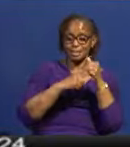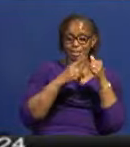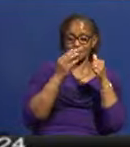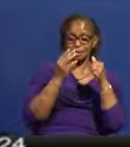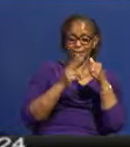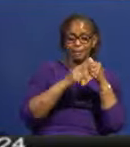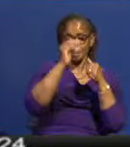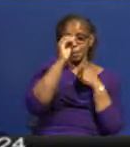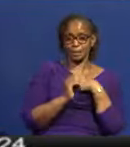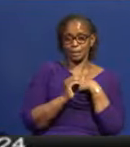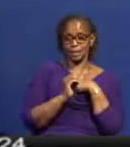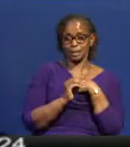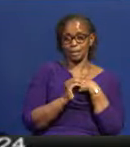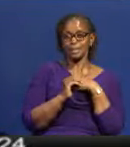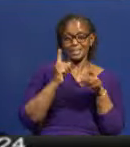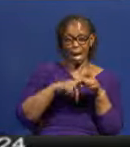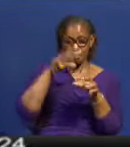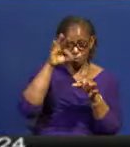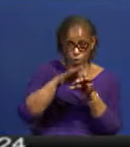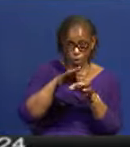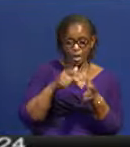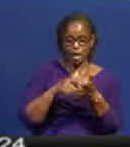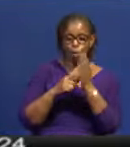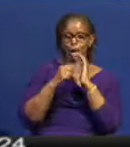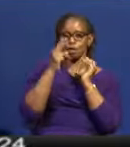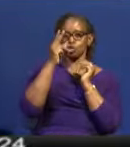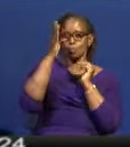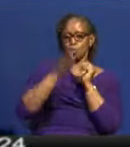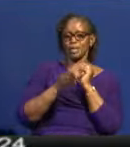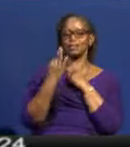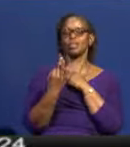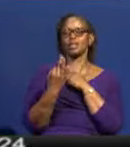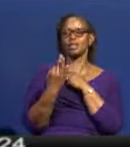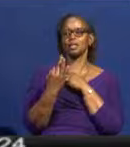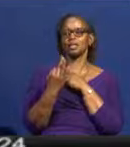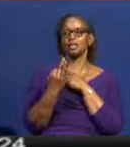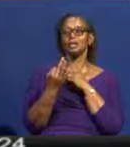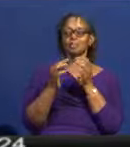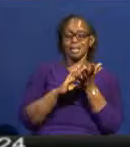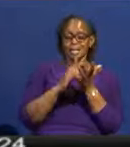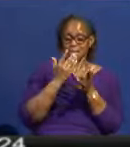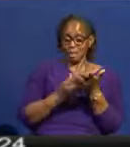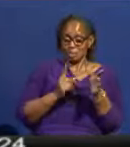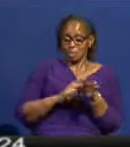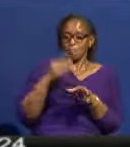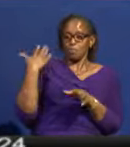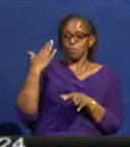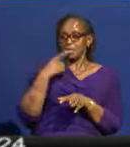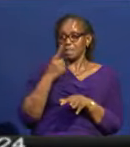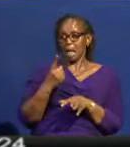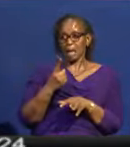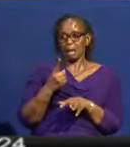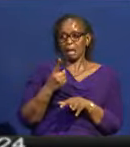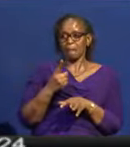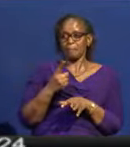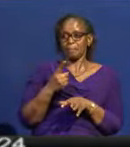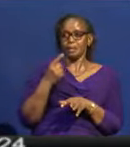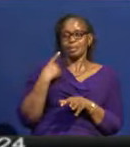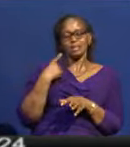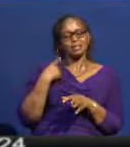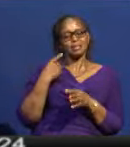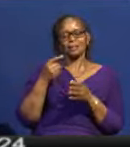at the next stage of voting for this motion. So, Mr. Speaker, there are times when we used to say this is an open and shut